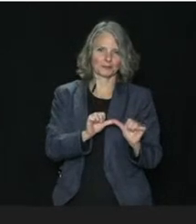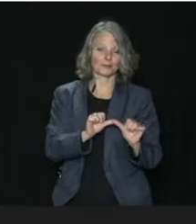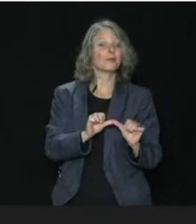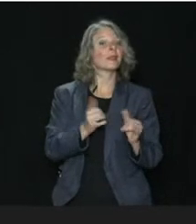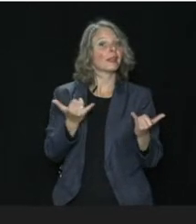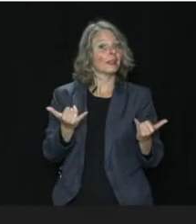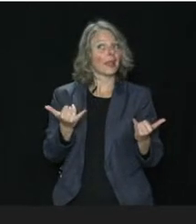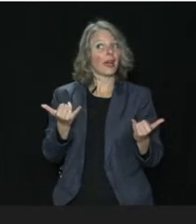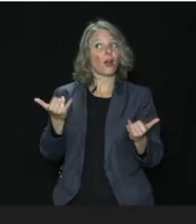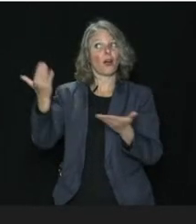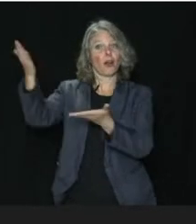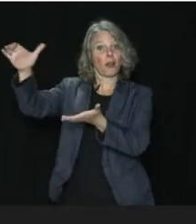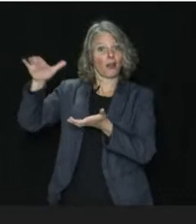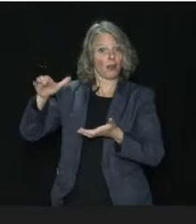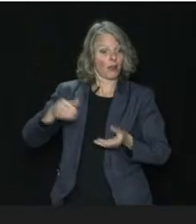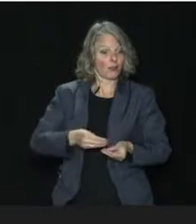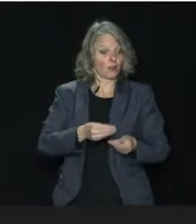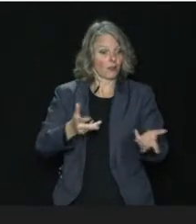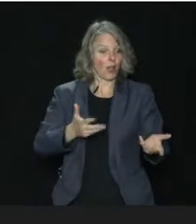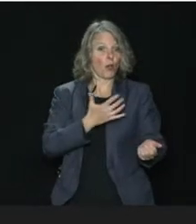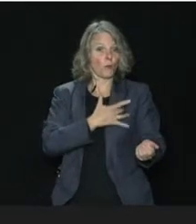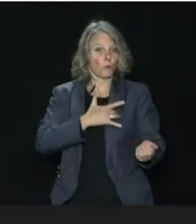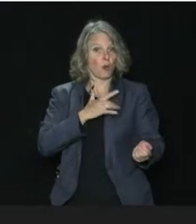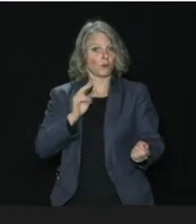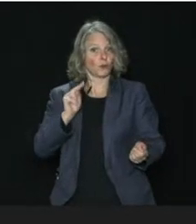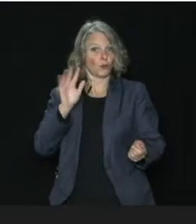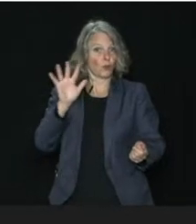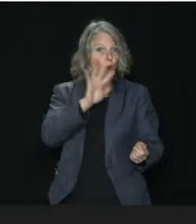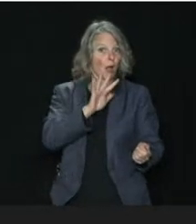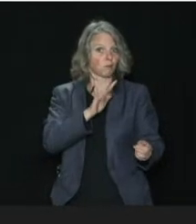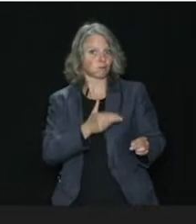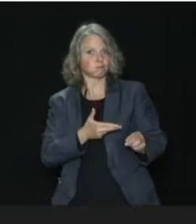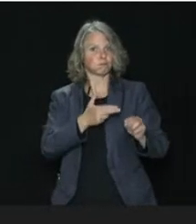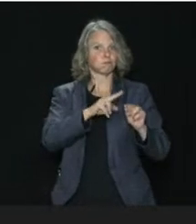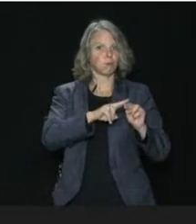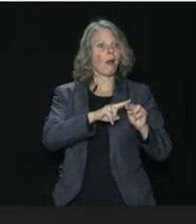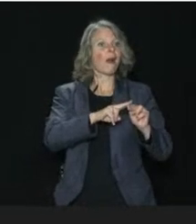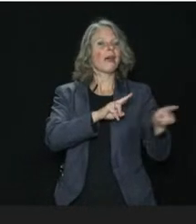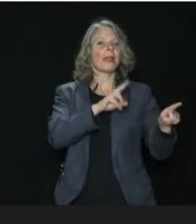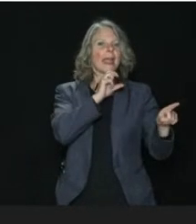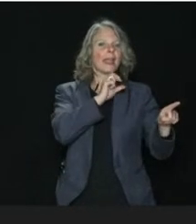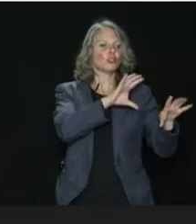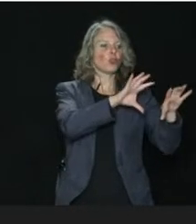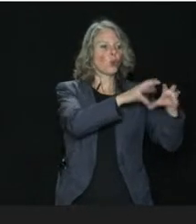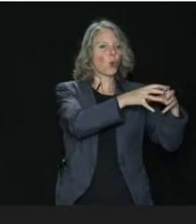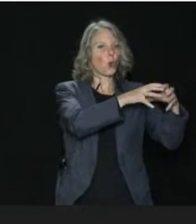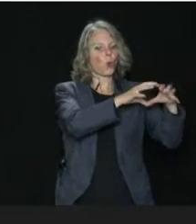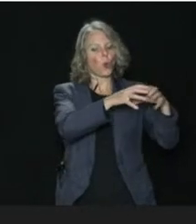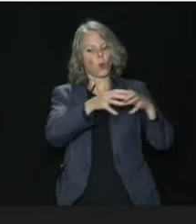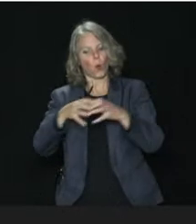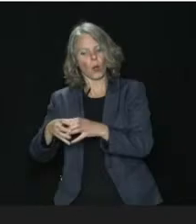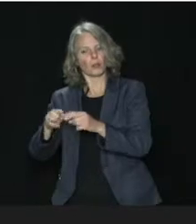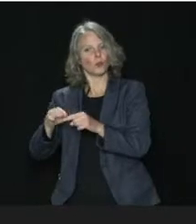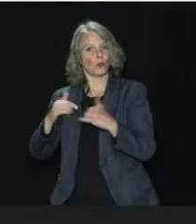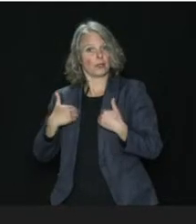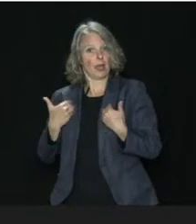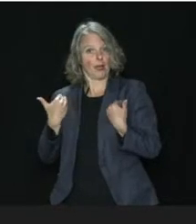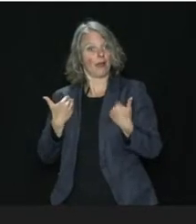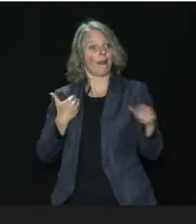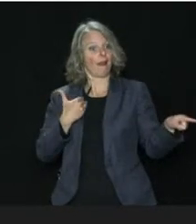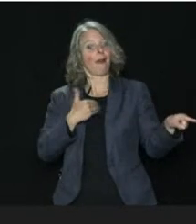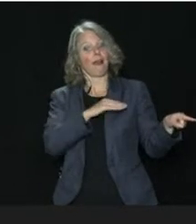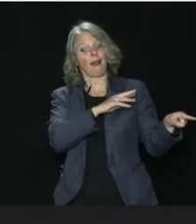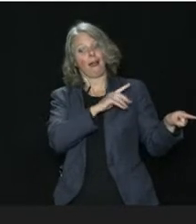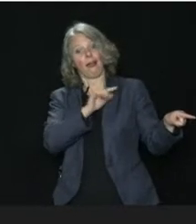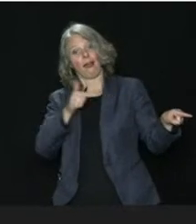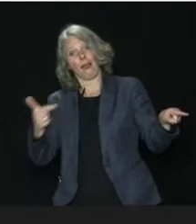and territories have been expanding the administration of vaccines to younger age groups and priority populations, we